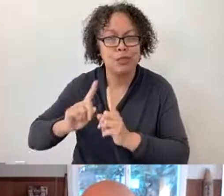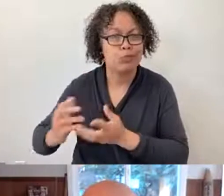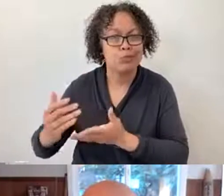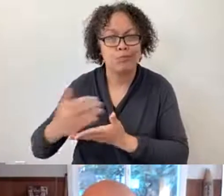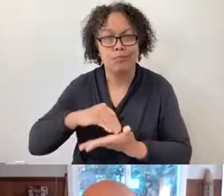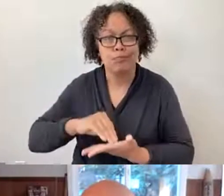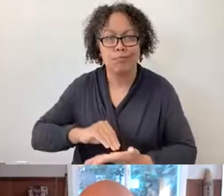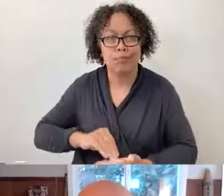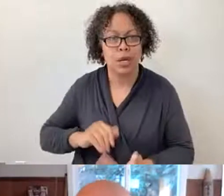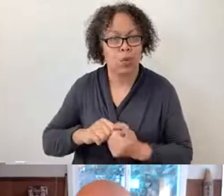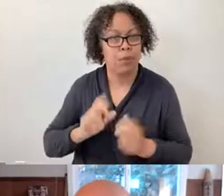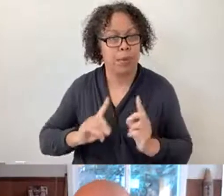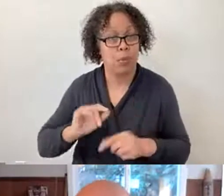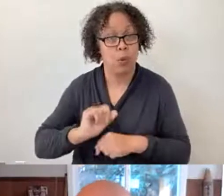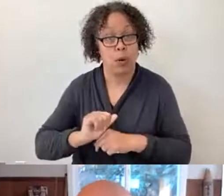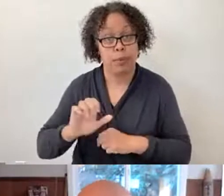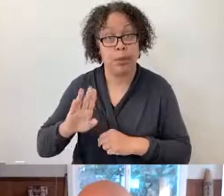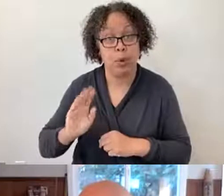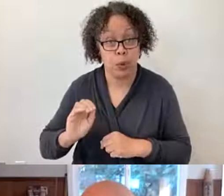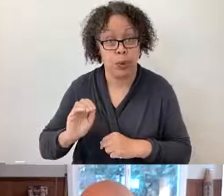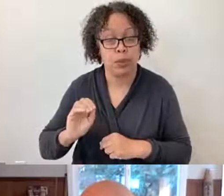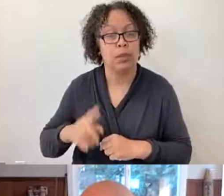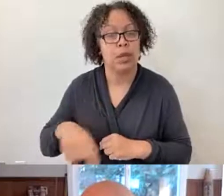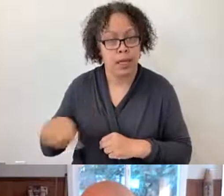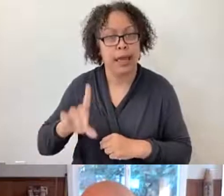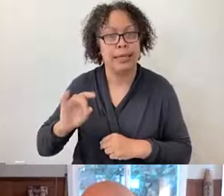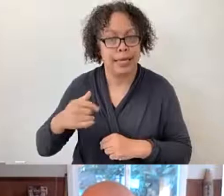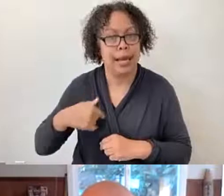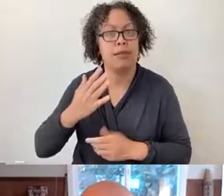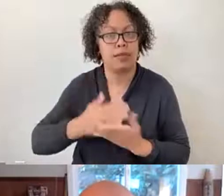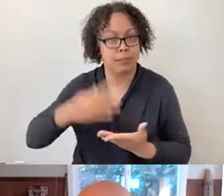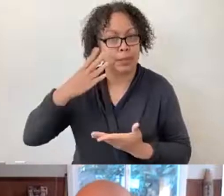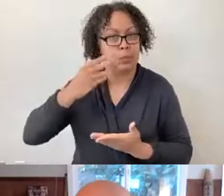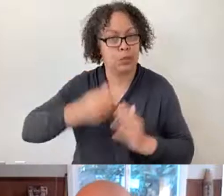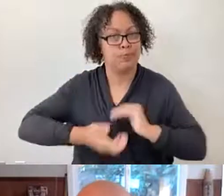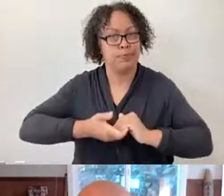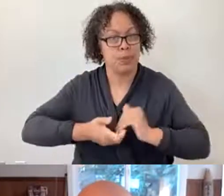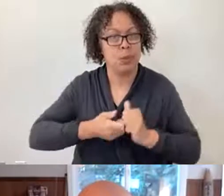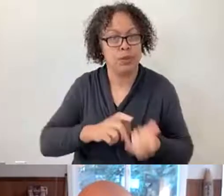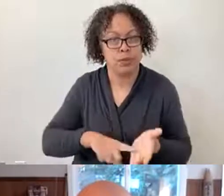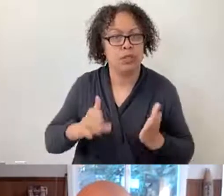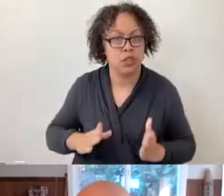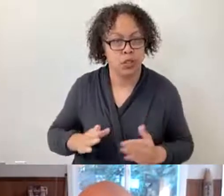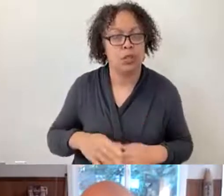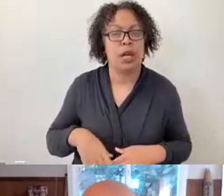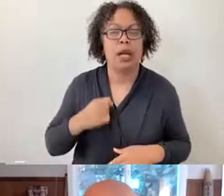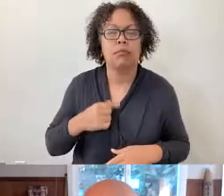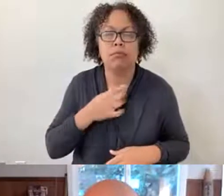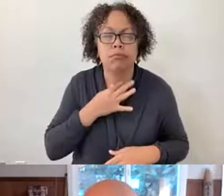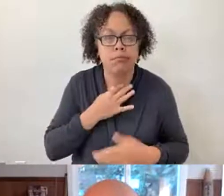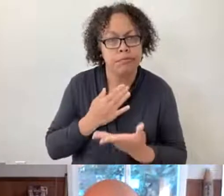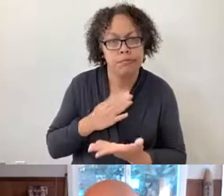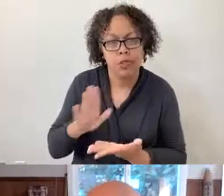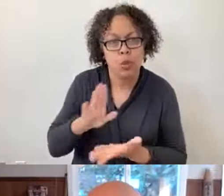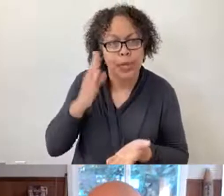people working at community-based organizations who'd had some sort of collaboration with researchers to find out what their experiences had